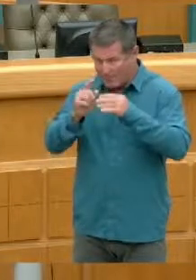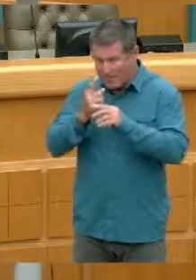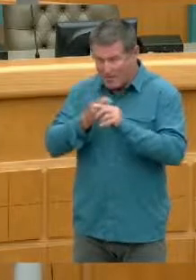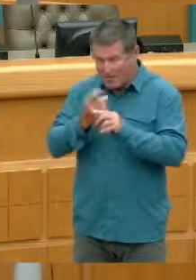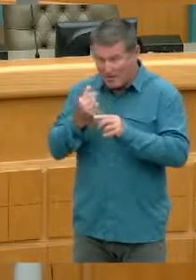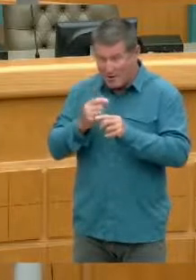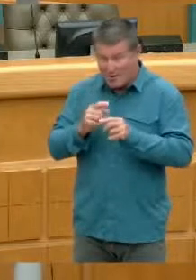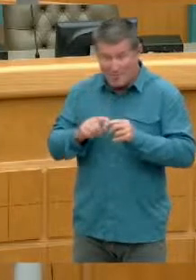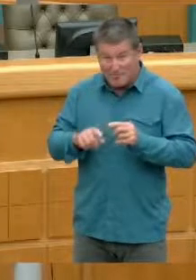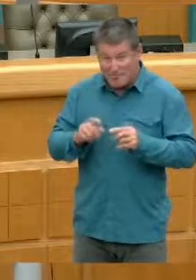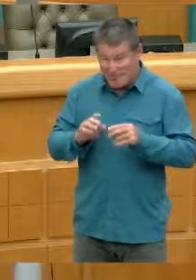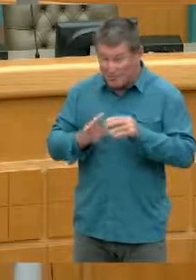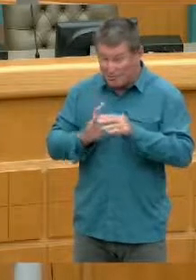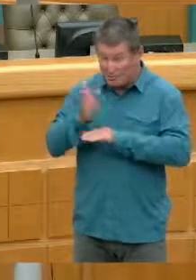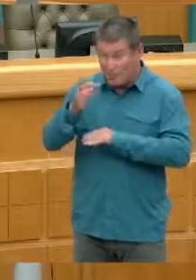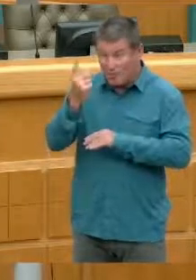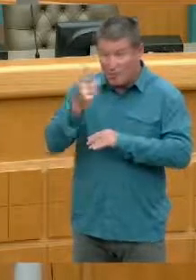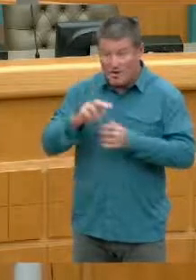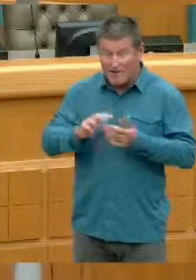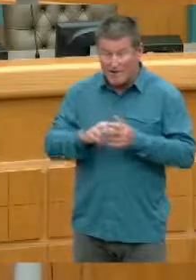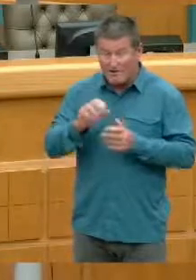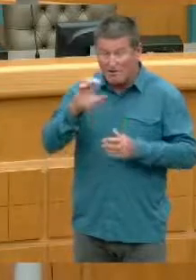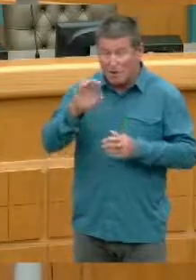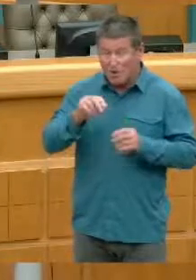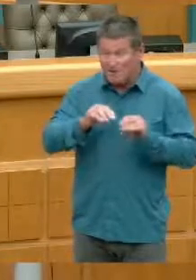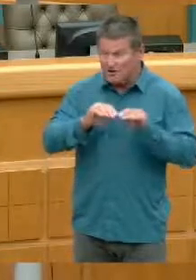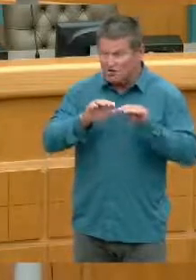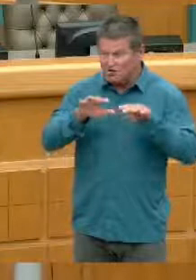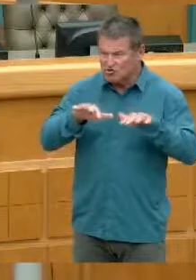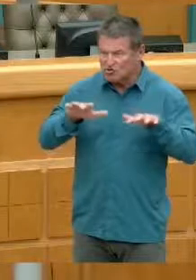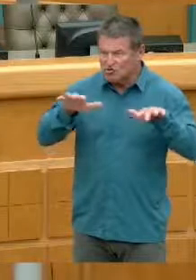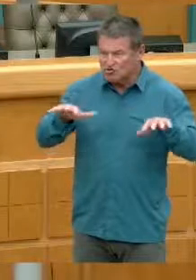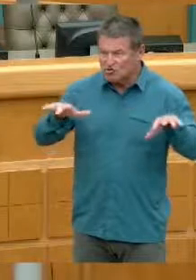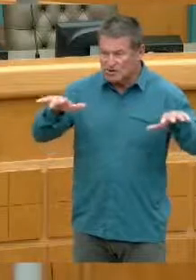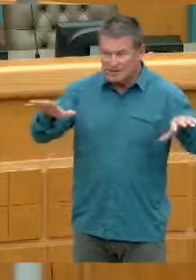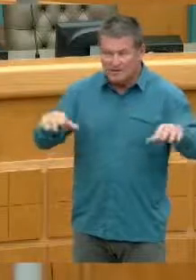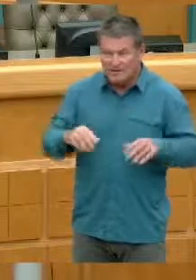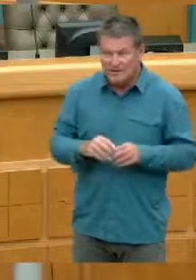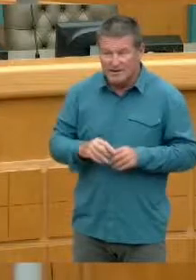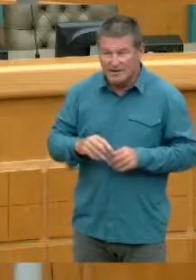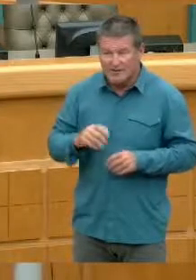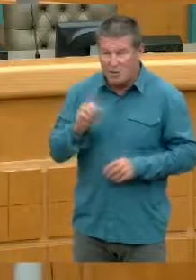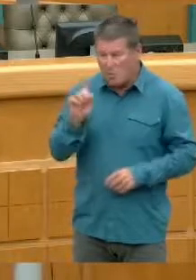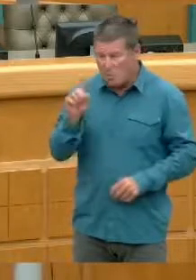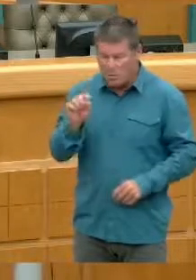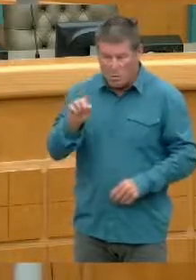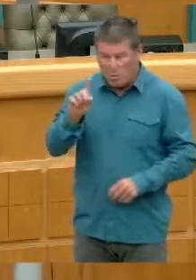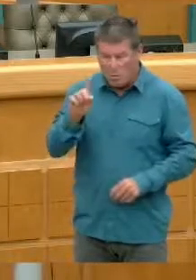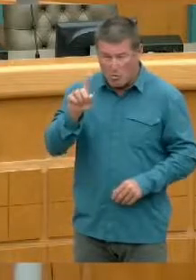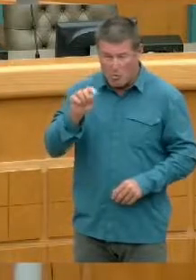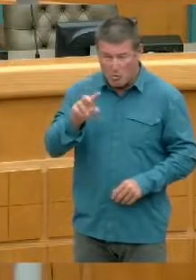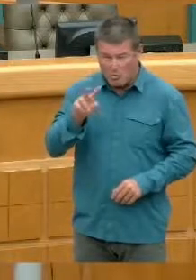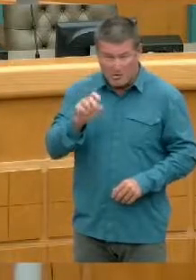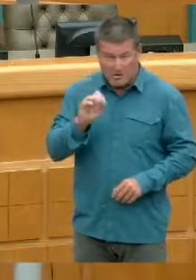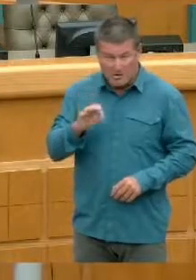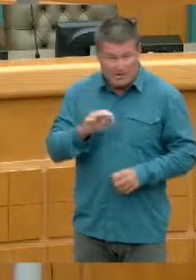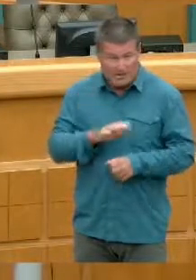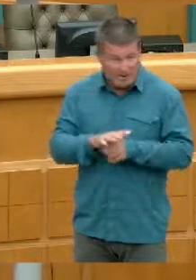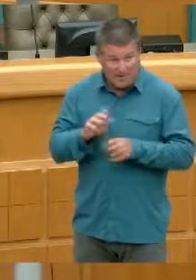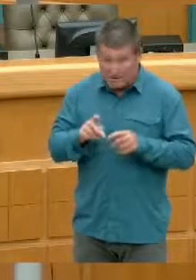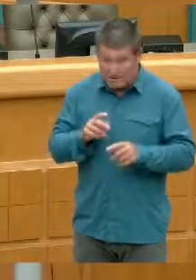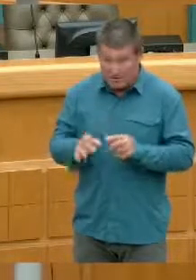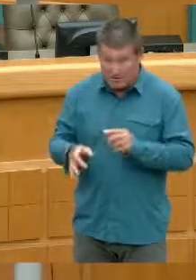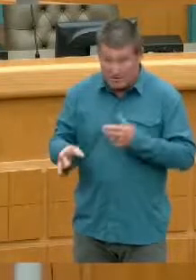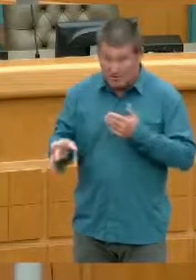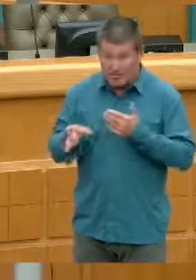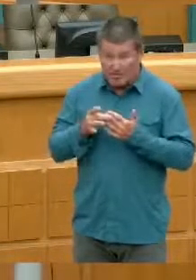But if it's above 1, then it's expanding. And even if it's a very small number above 1, eventually if enough people have